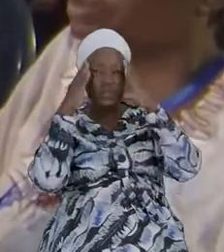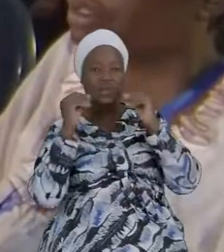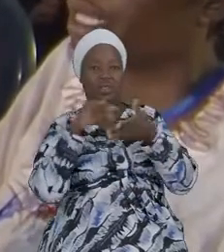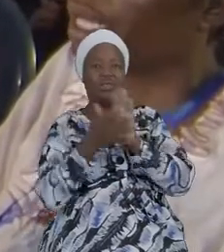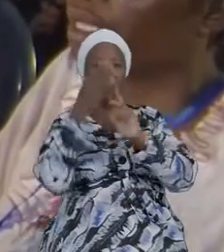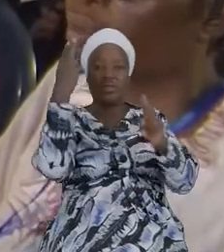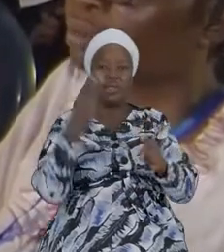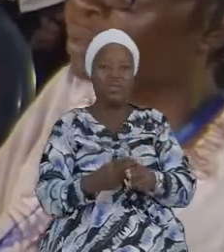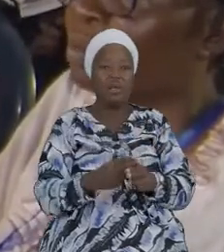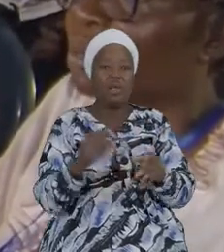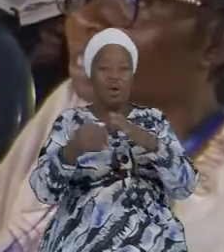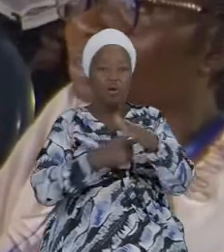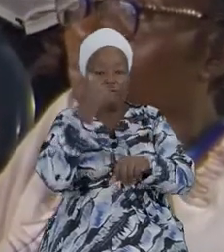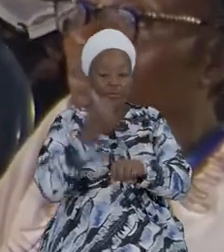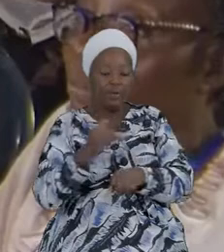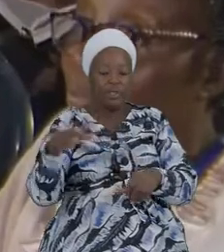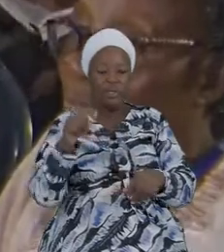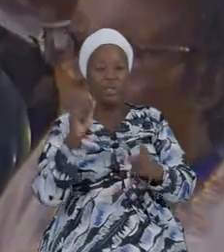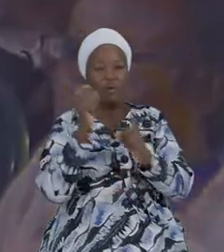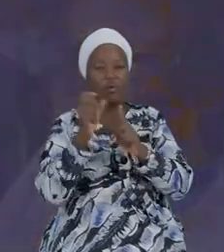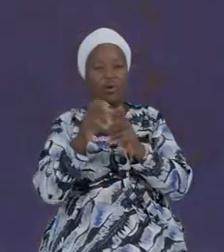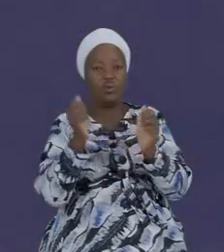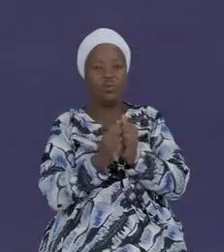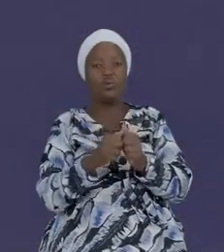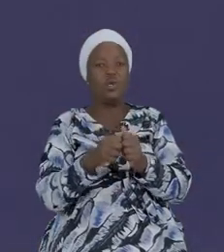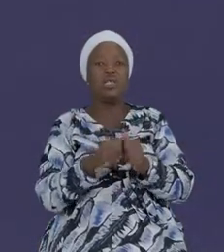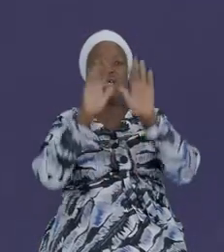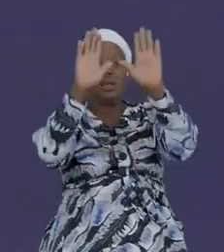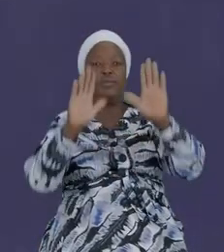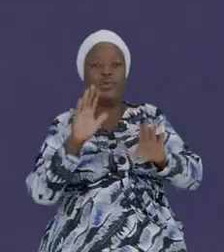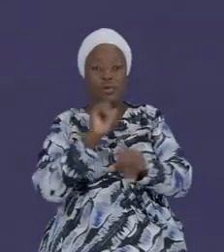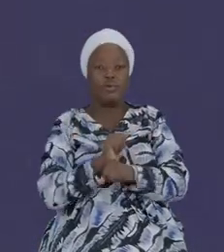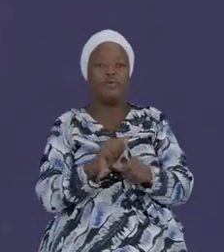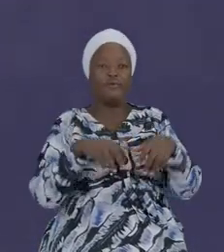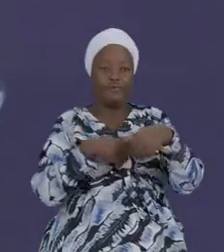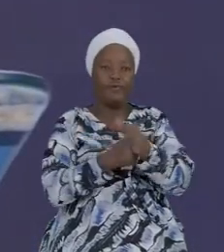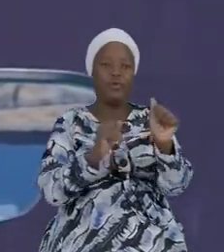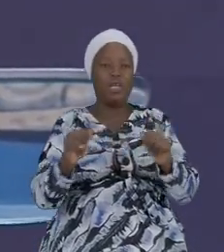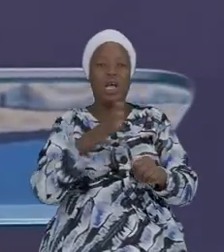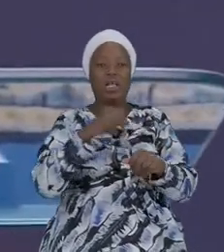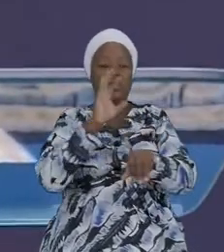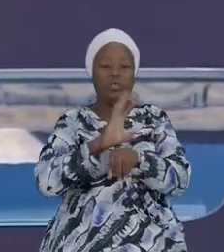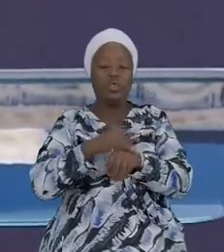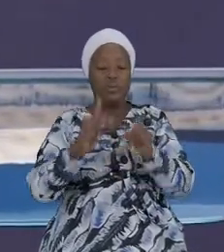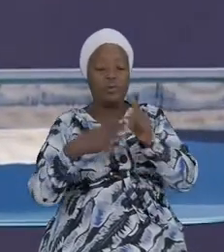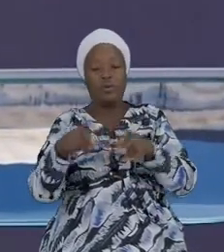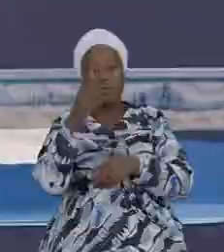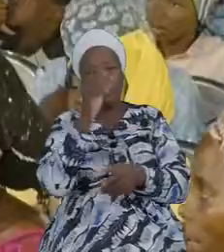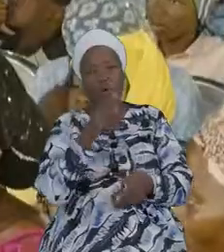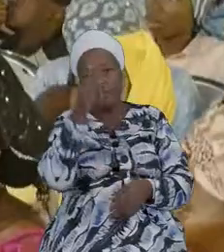experience. Confirming the word were signs following. And the church, the people of God,